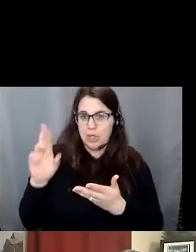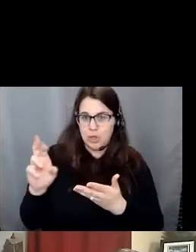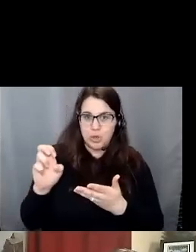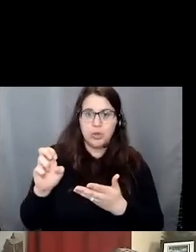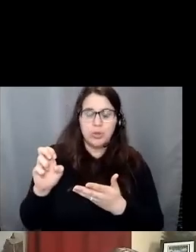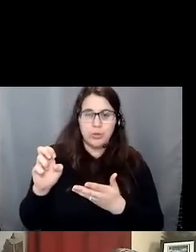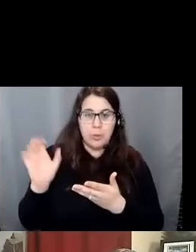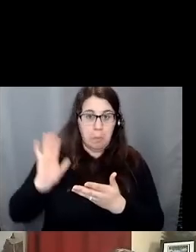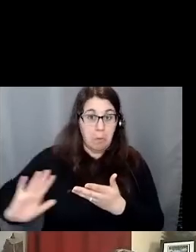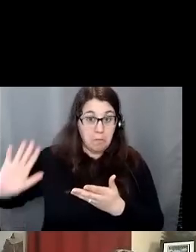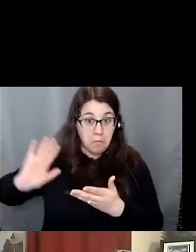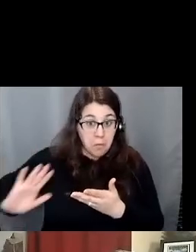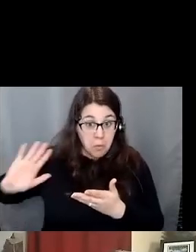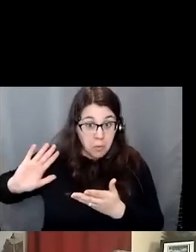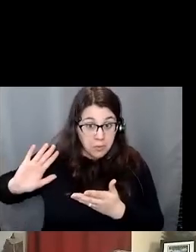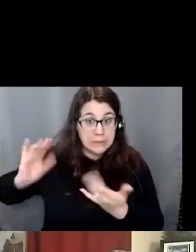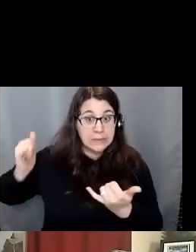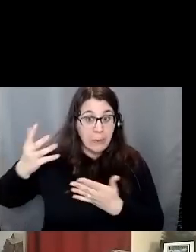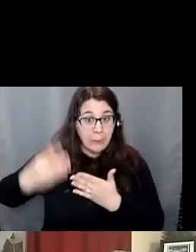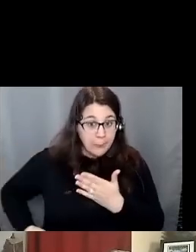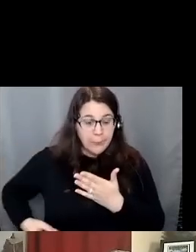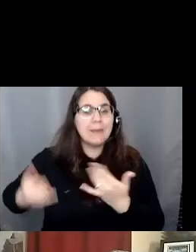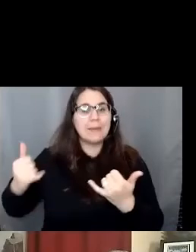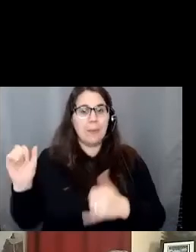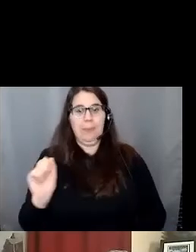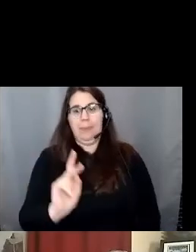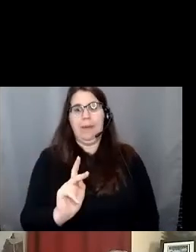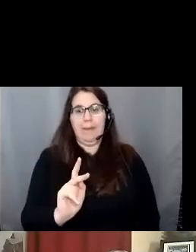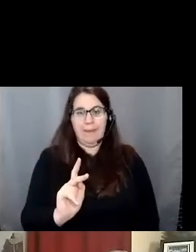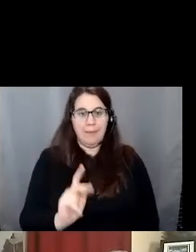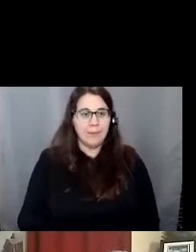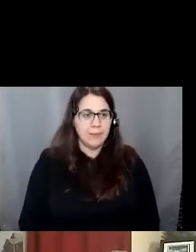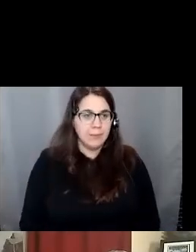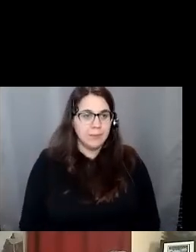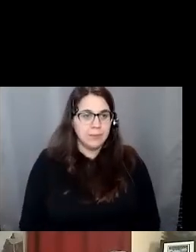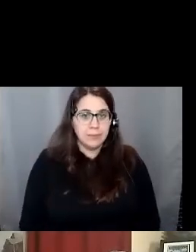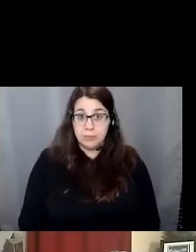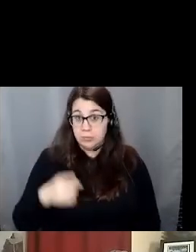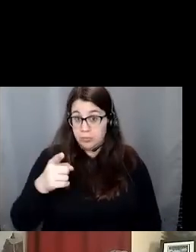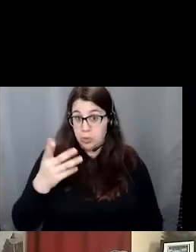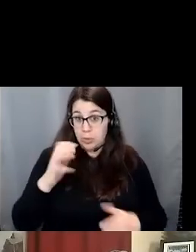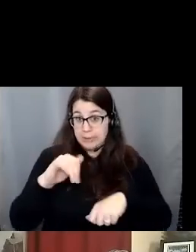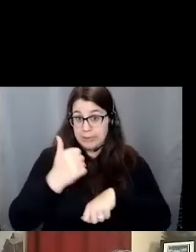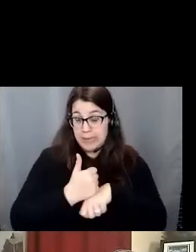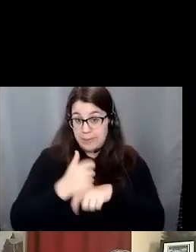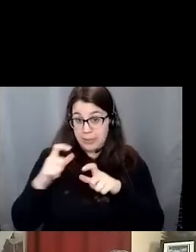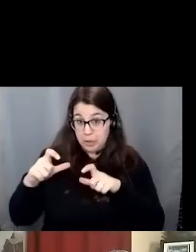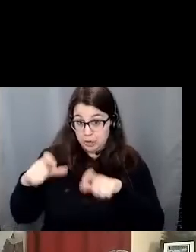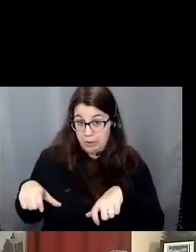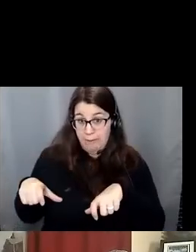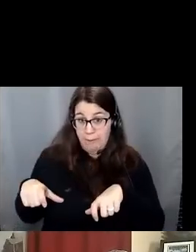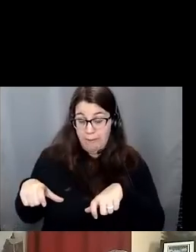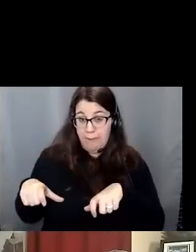our system. It was there previously and now it's back, where if you want to set up a check to be written from this account,